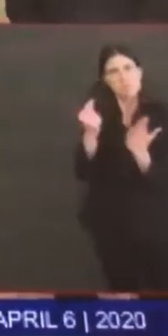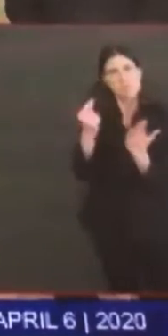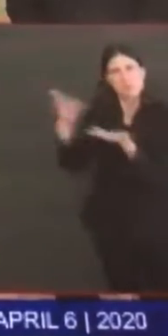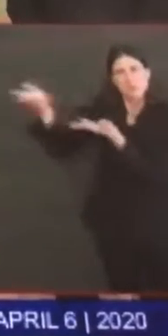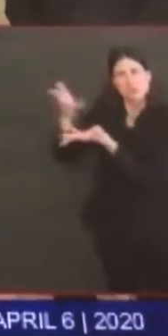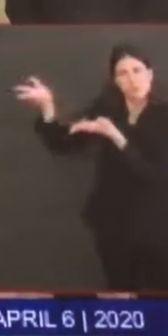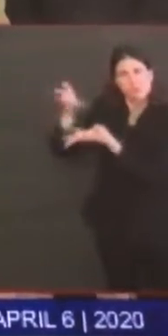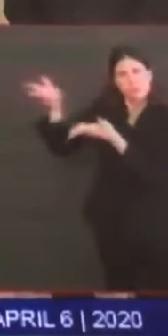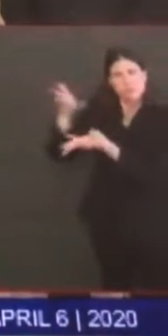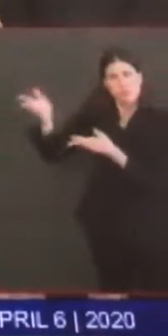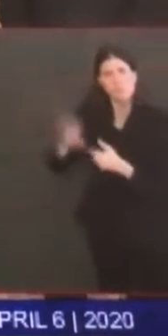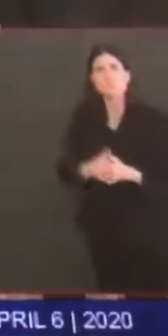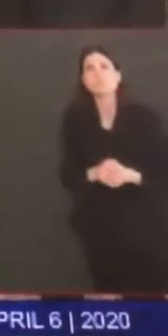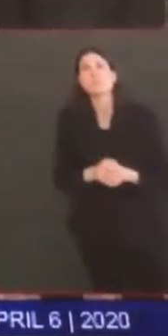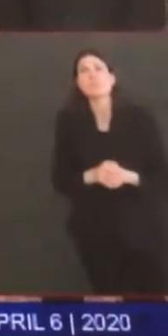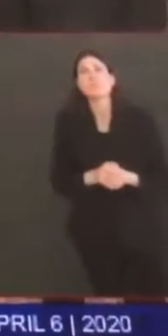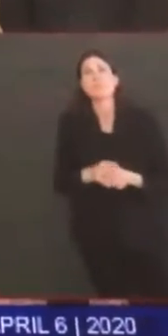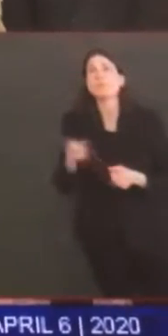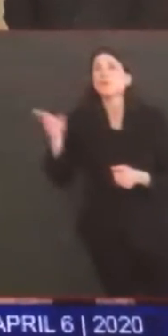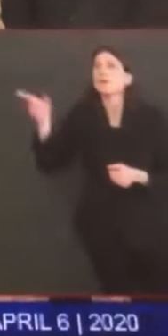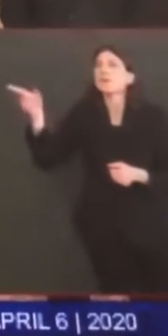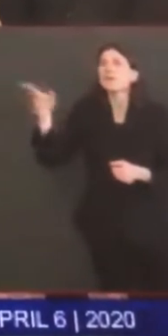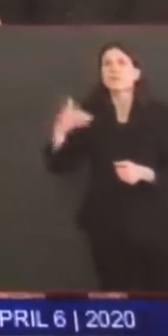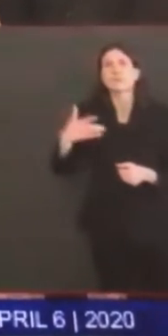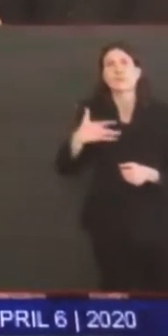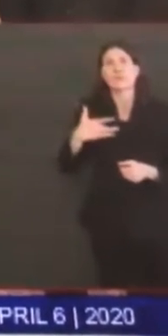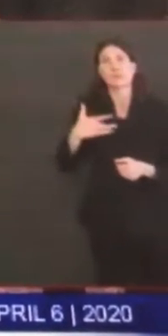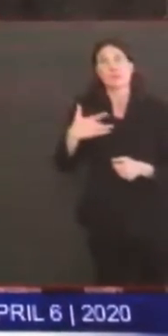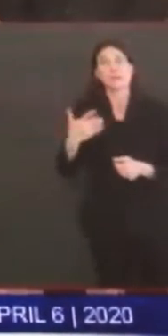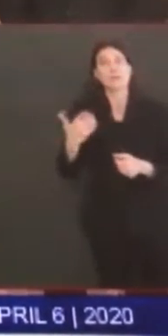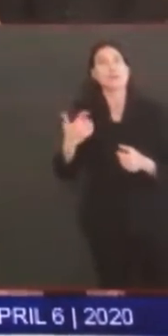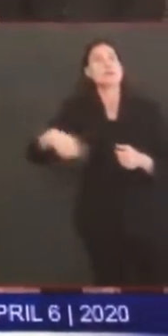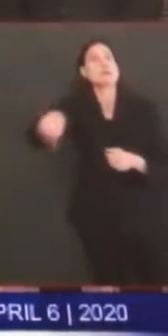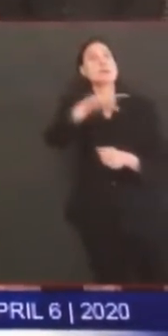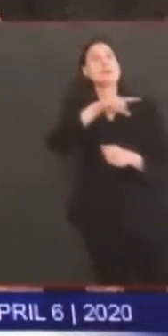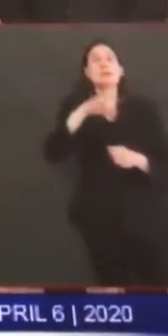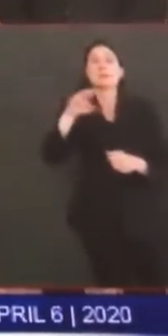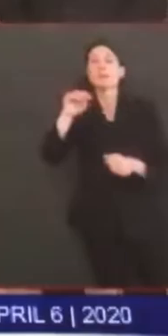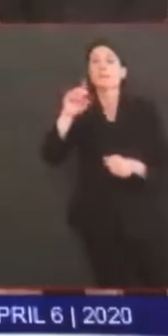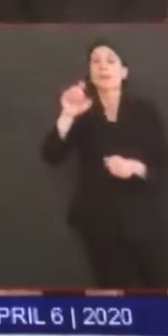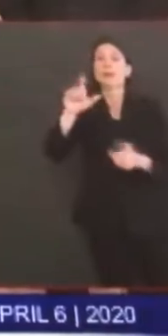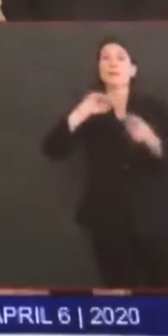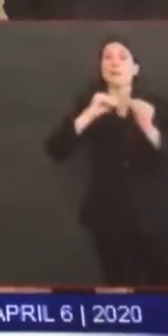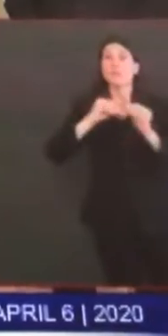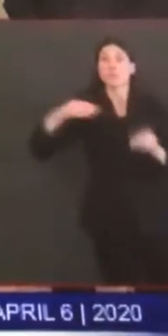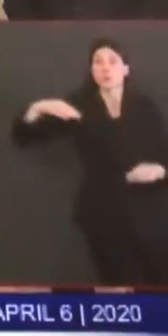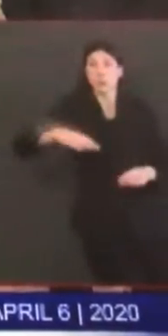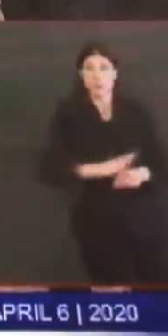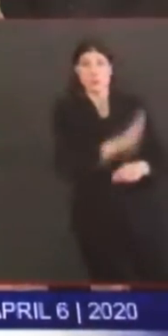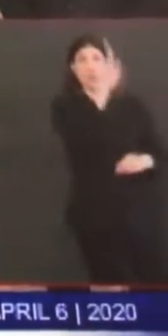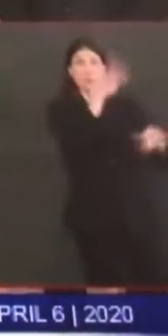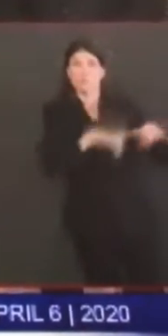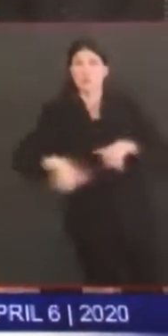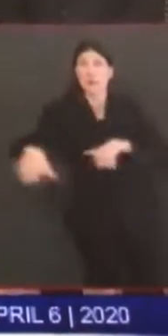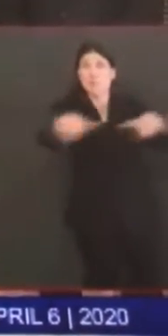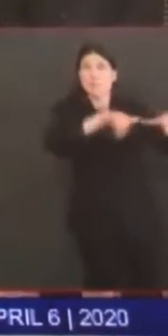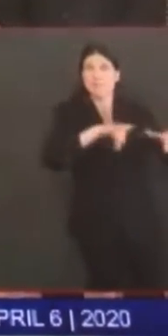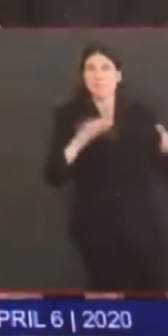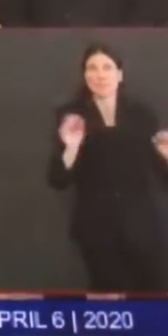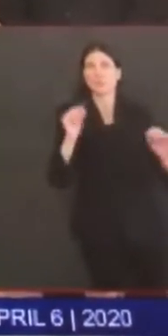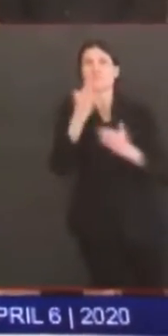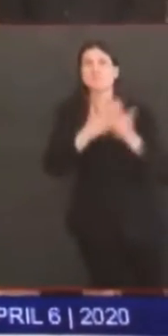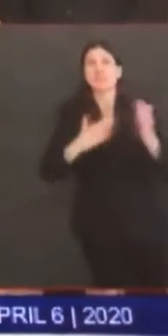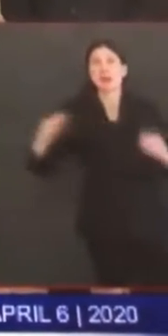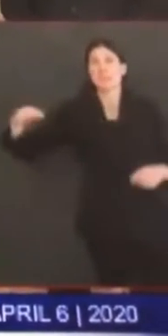And there's nothing perfect about it. It's all based upon so many assumptions.